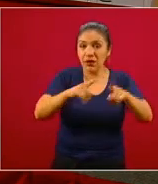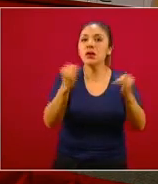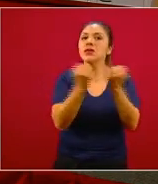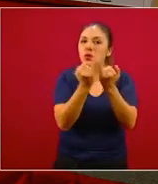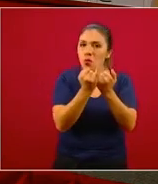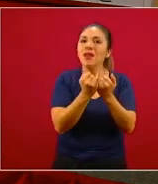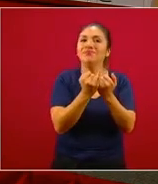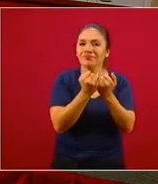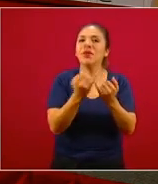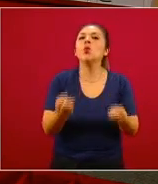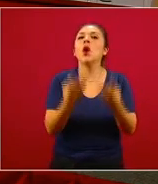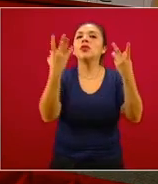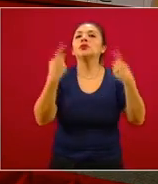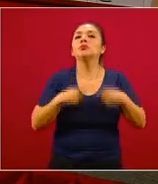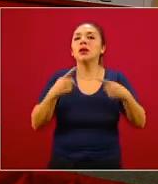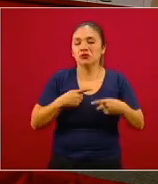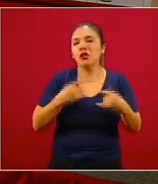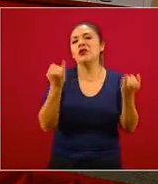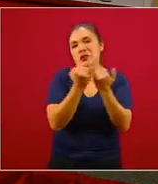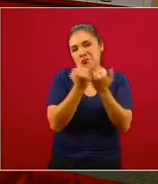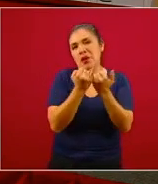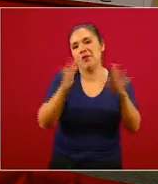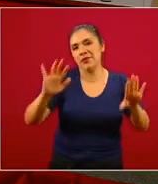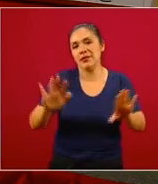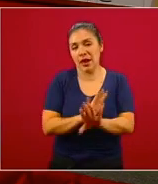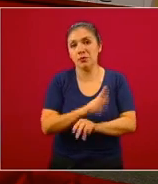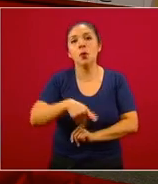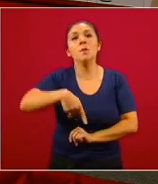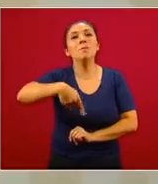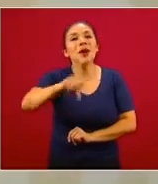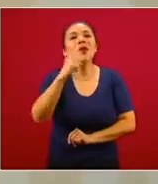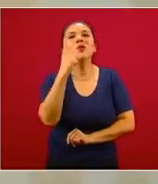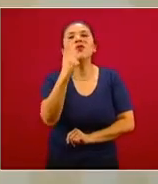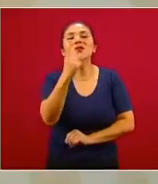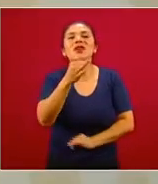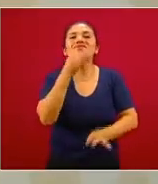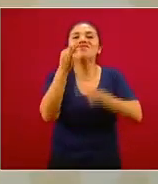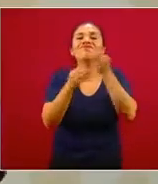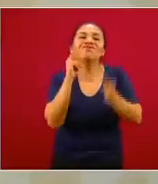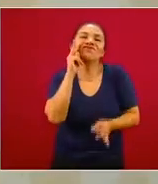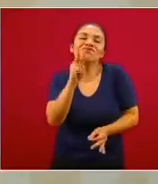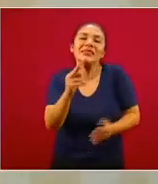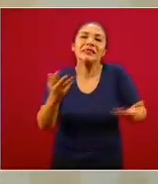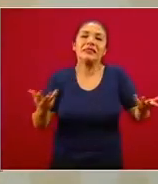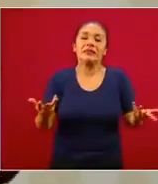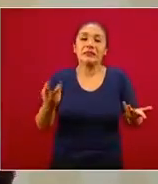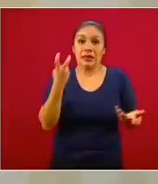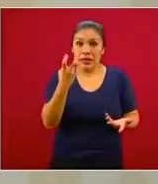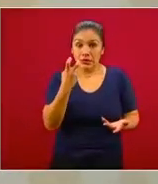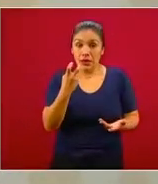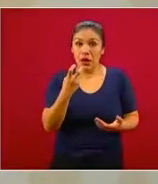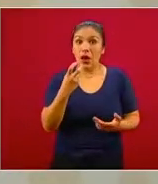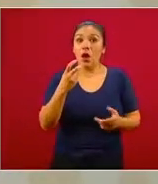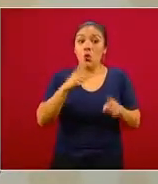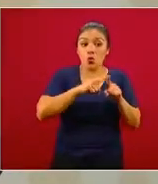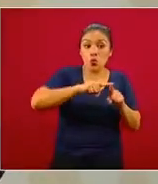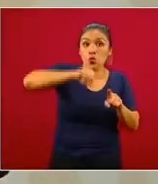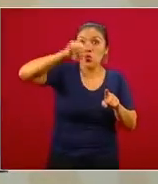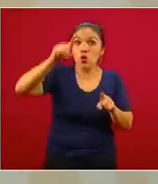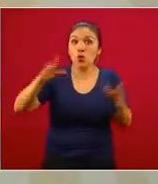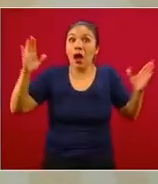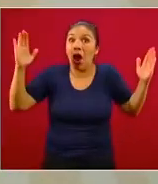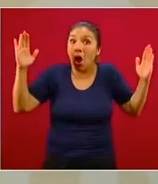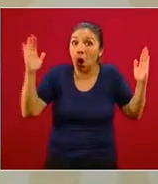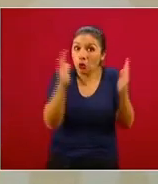number of cases. But up to a certain point, that might not be satisfactory because according to how the curve is